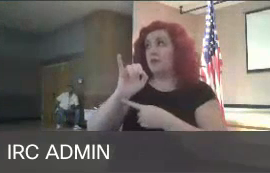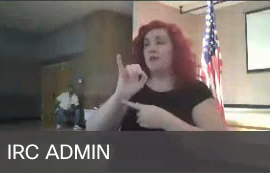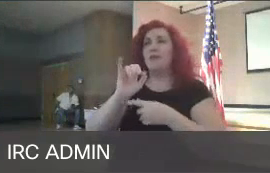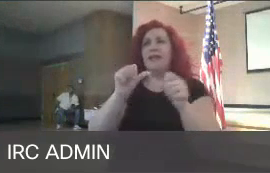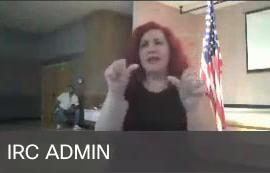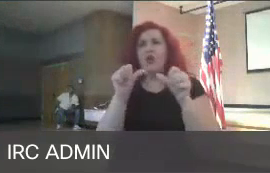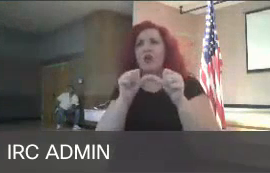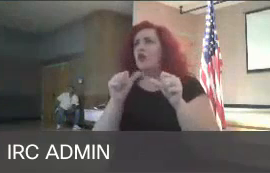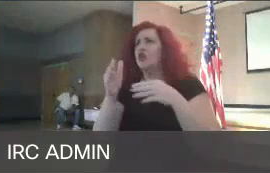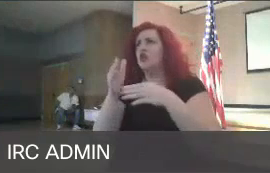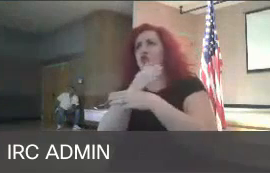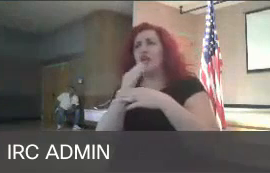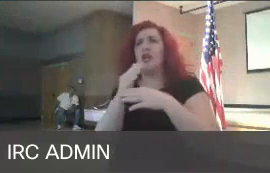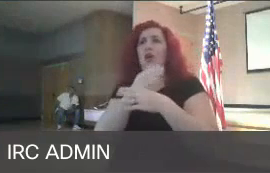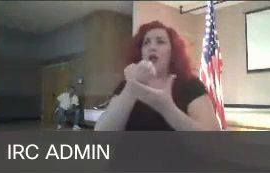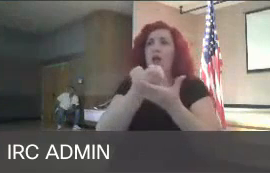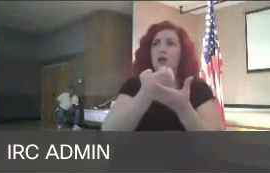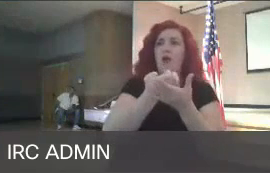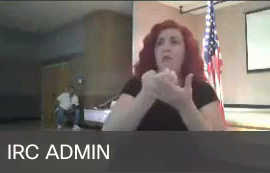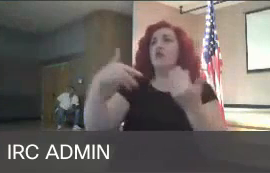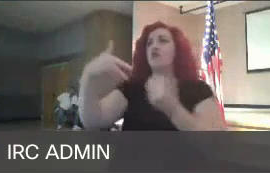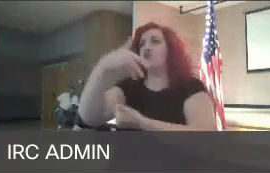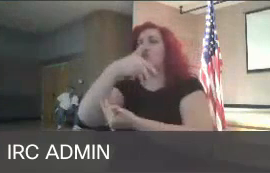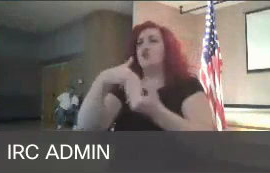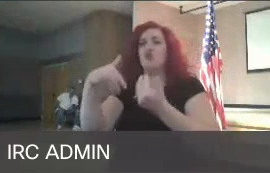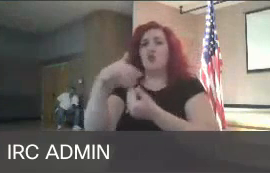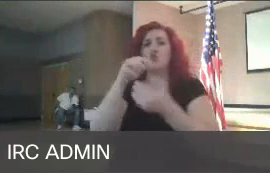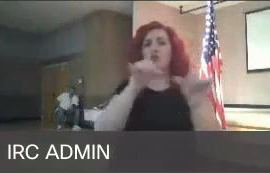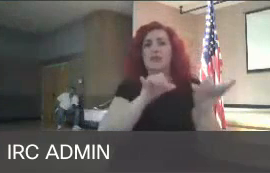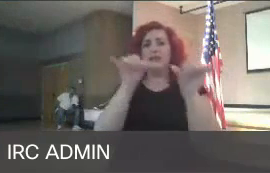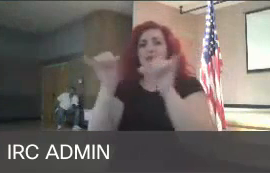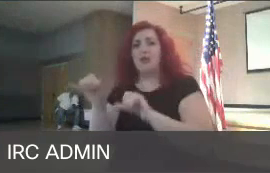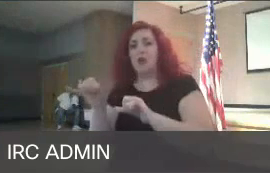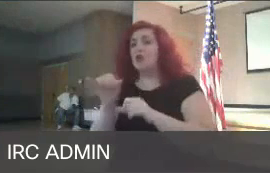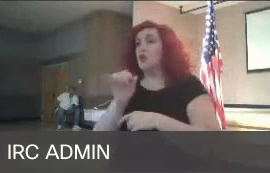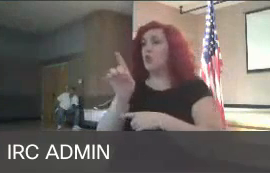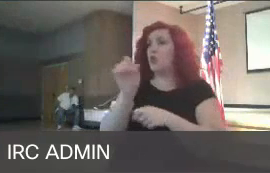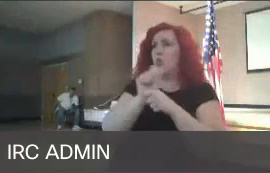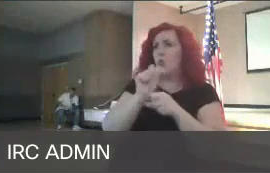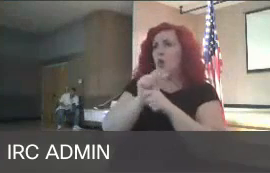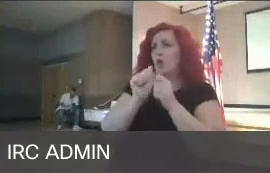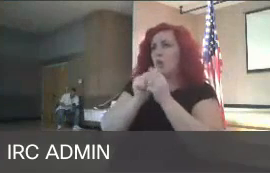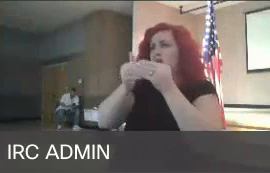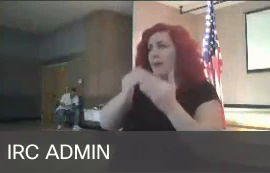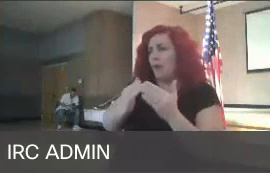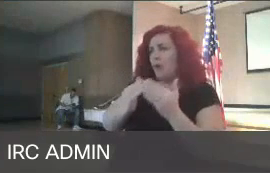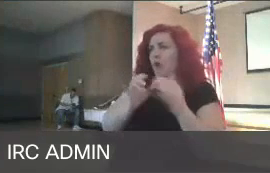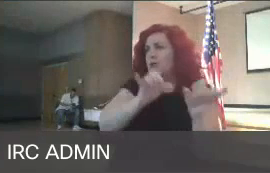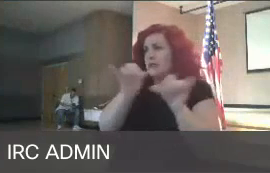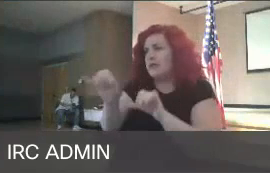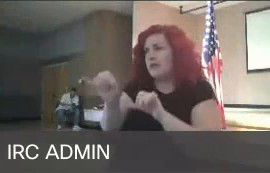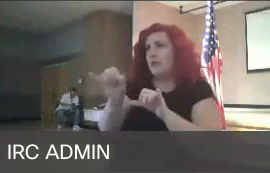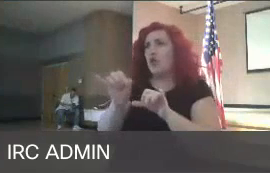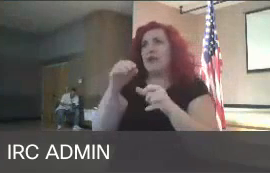basically an area that where you share economic and social similarities where you work in common with your